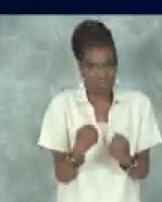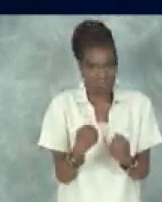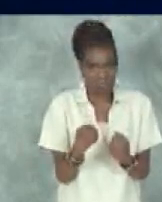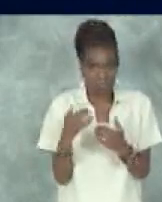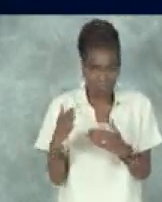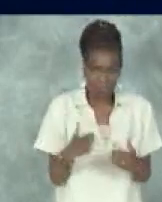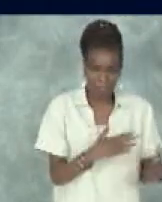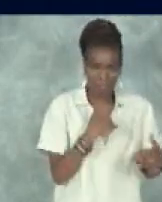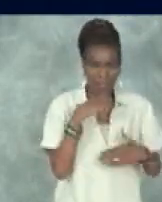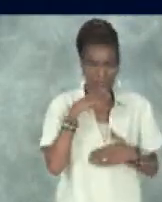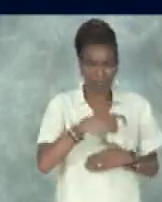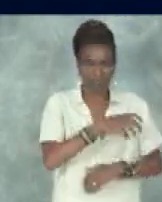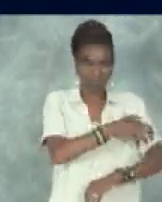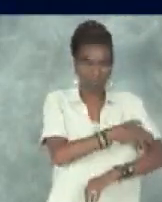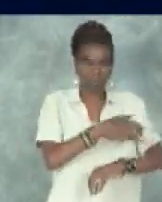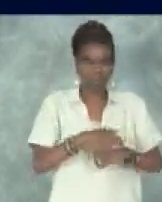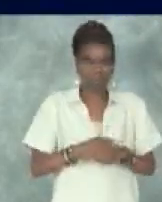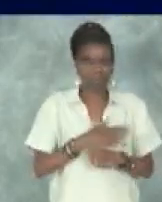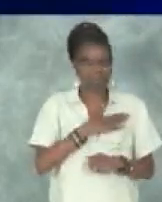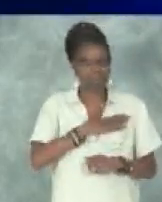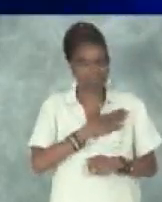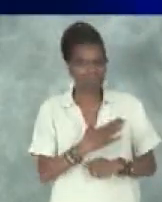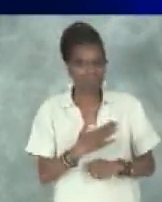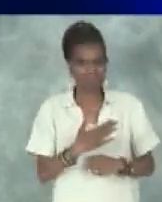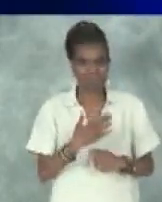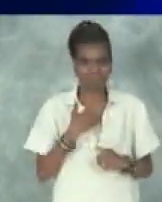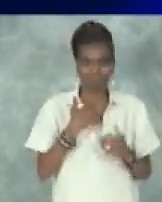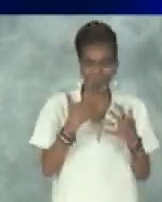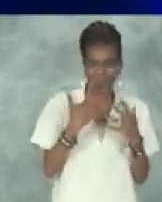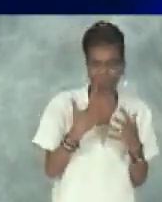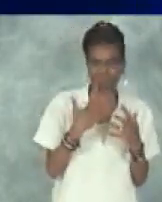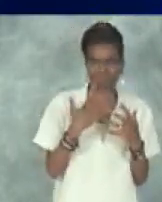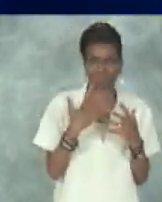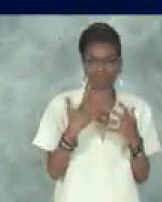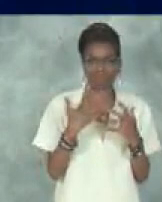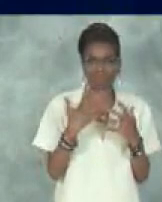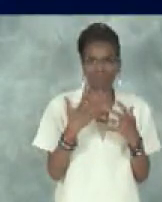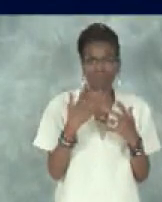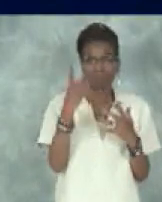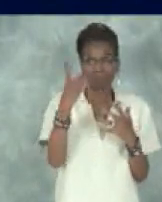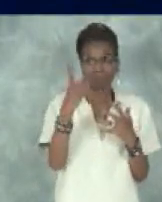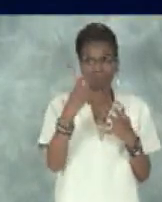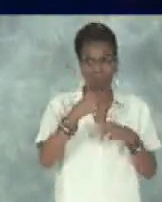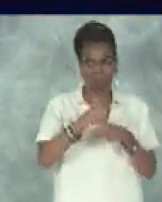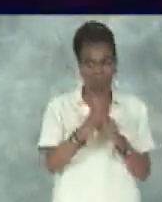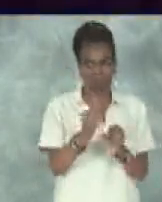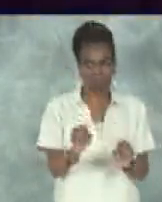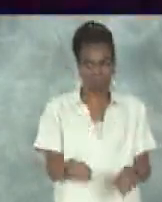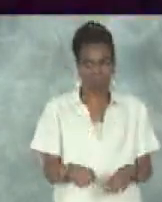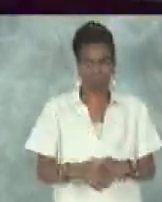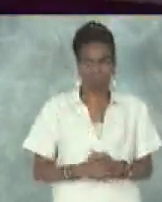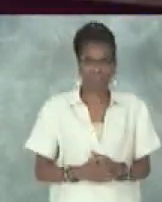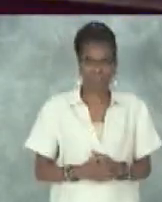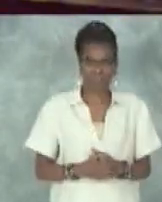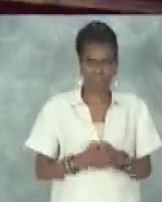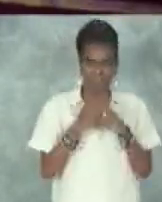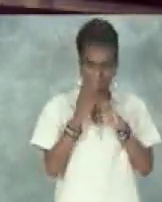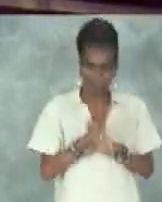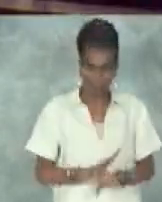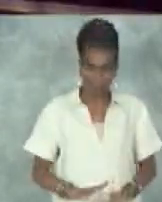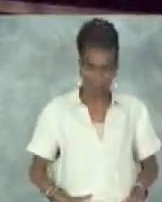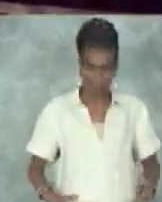power. Willing and I want to, but only you can make me able. Silently now I wait for